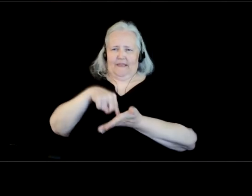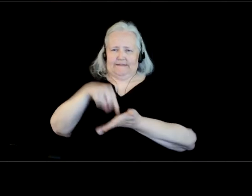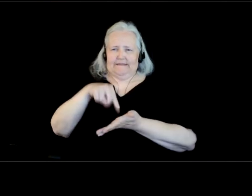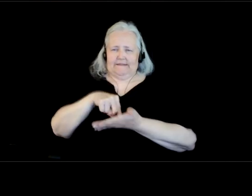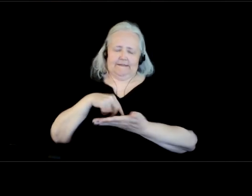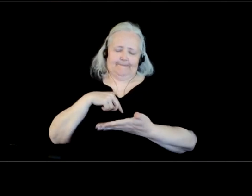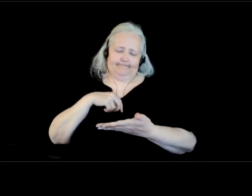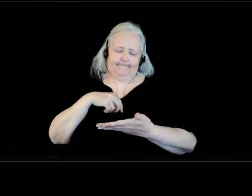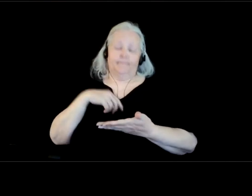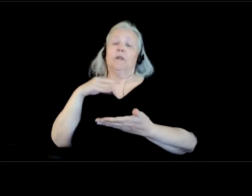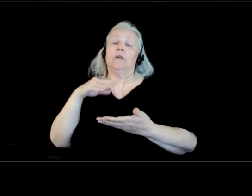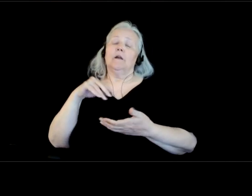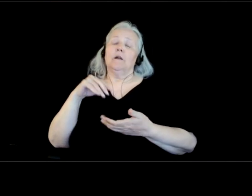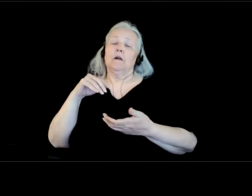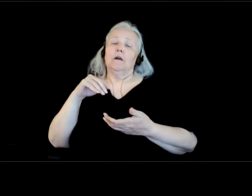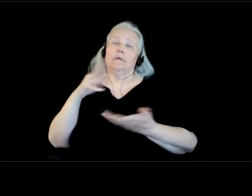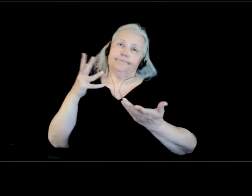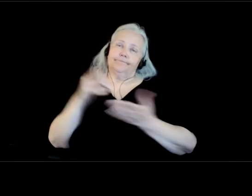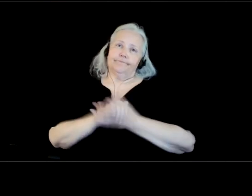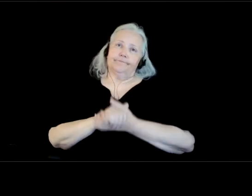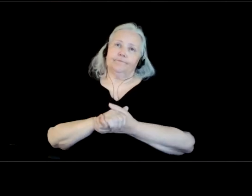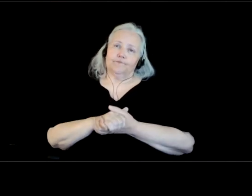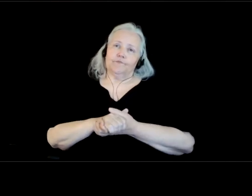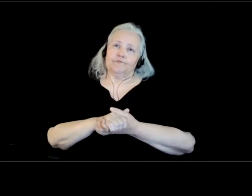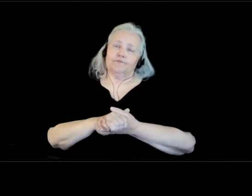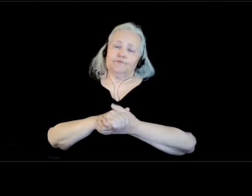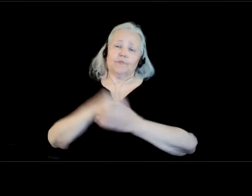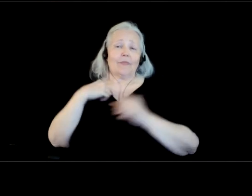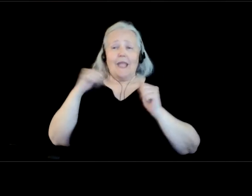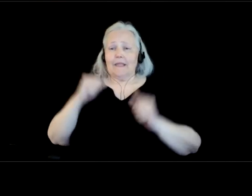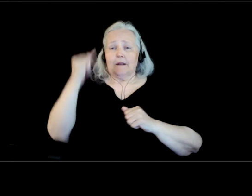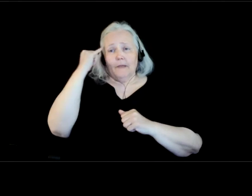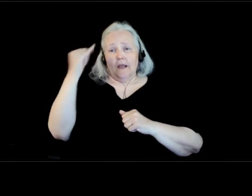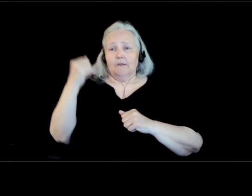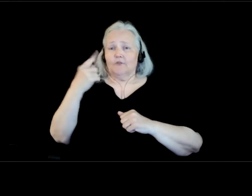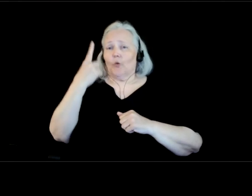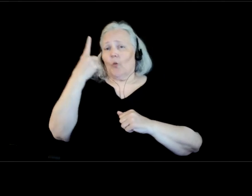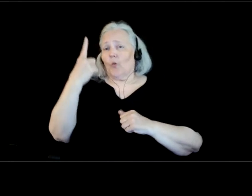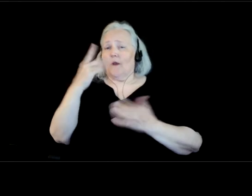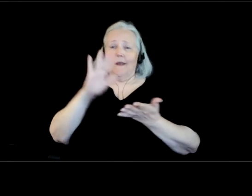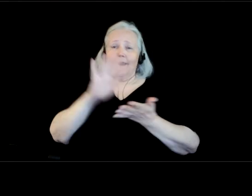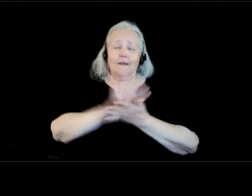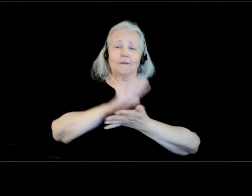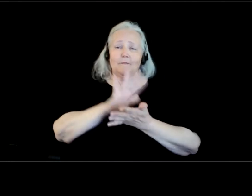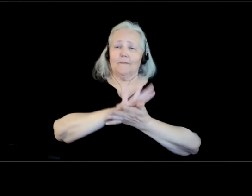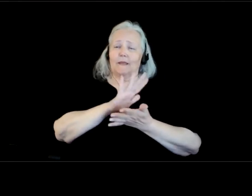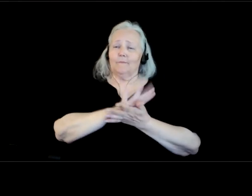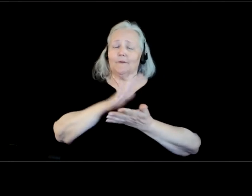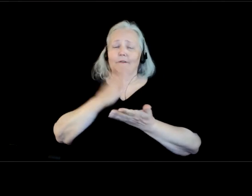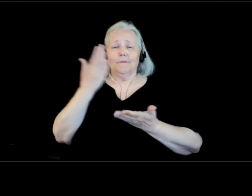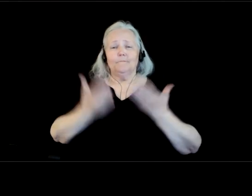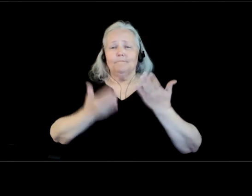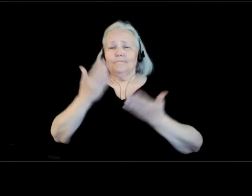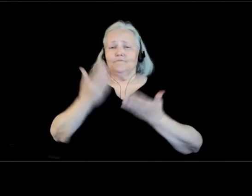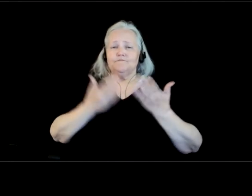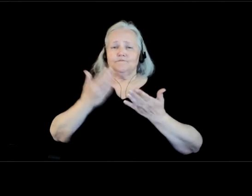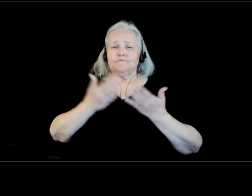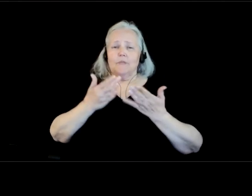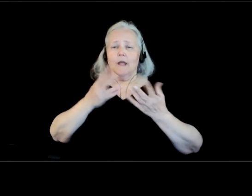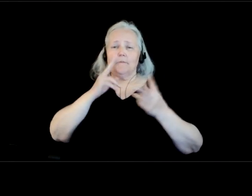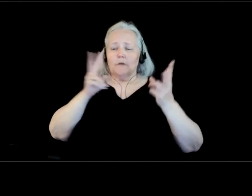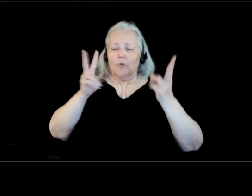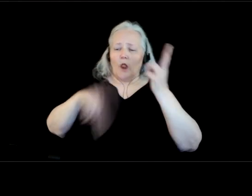know, I could imagine a paper that takes a really robust set of, you know, revitalization